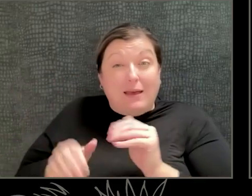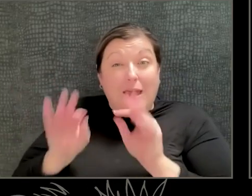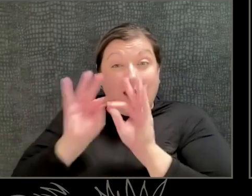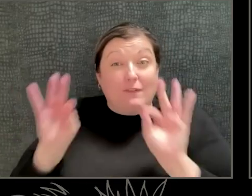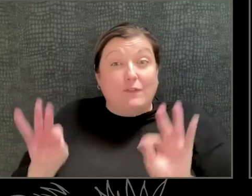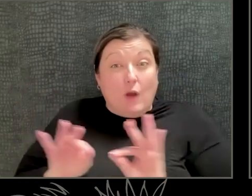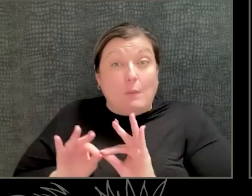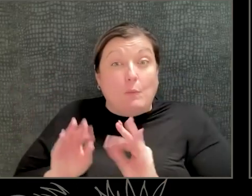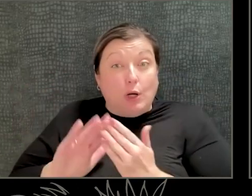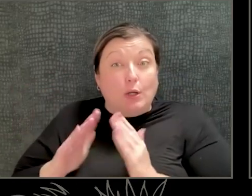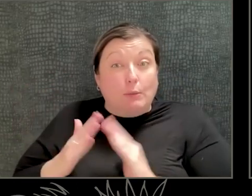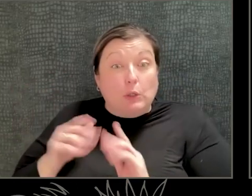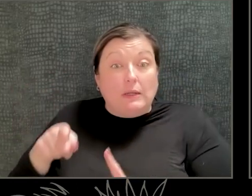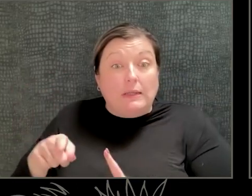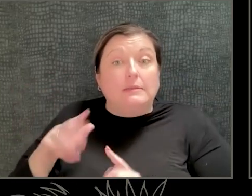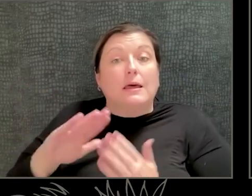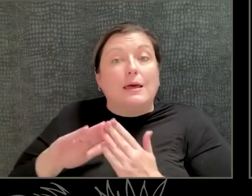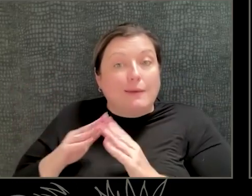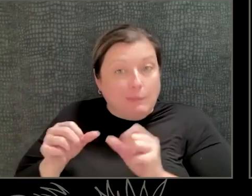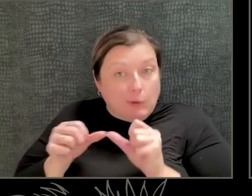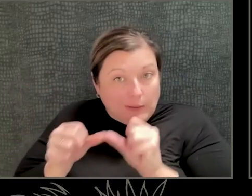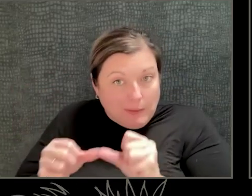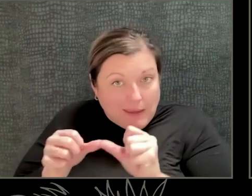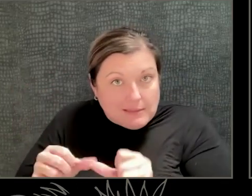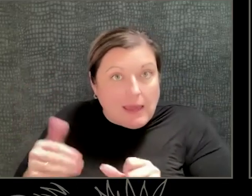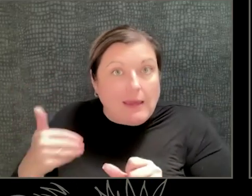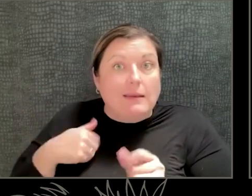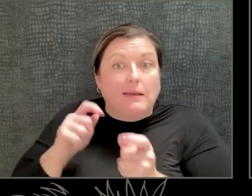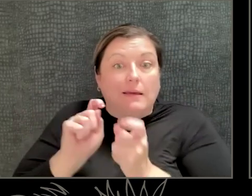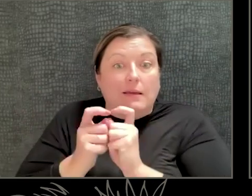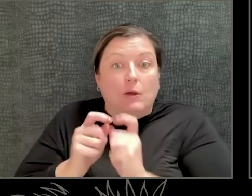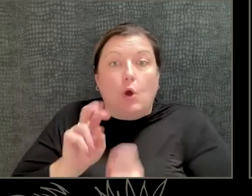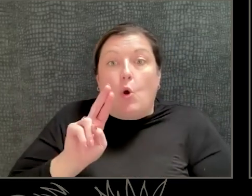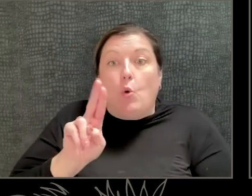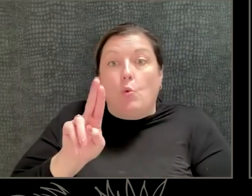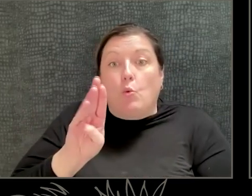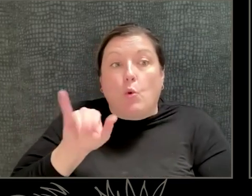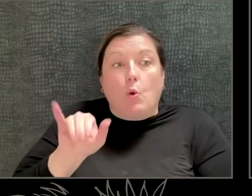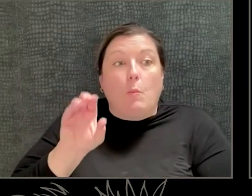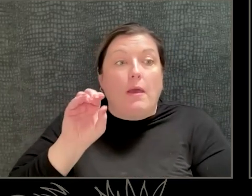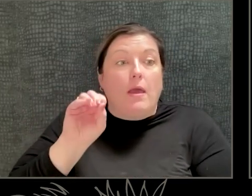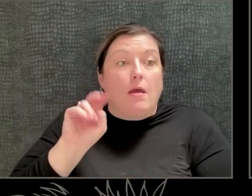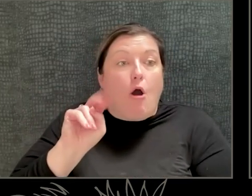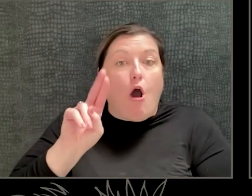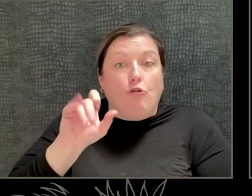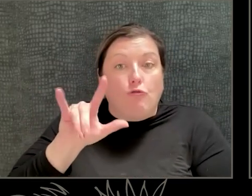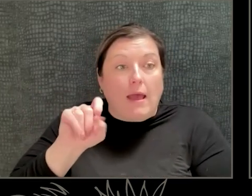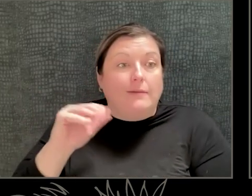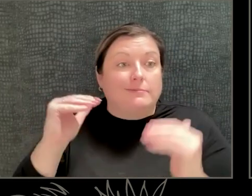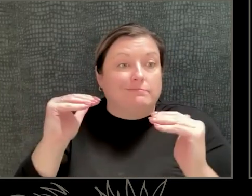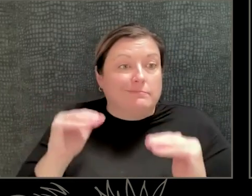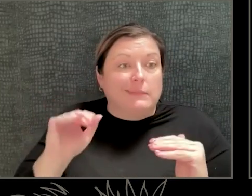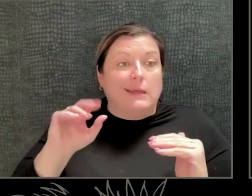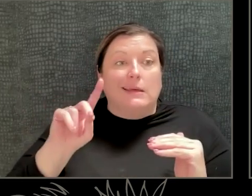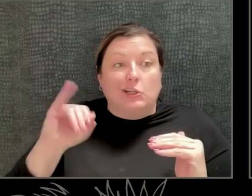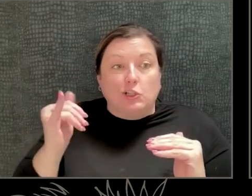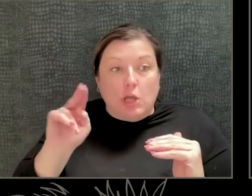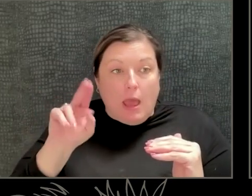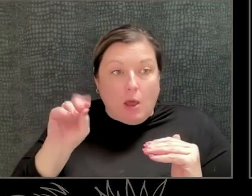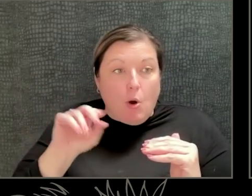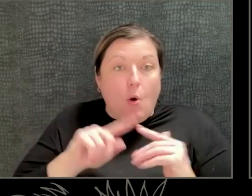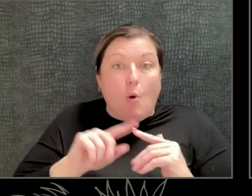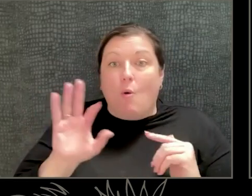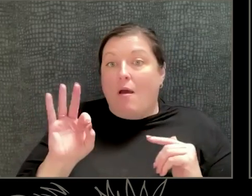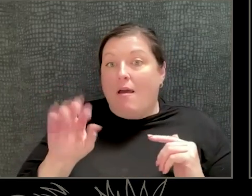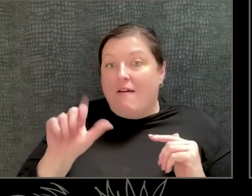they are community maintained. There are adapters for Ruby on Rails, Django, Flask, Golang,